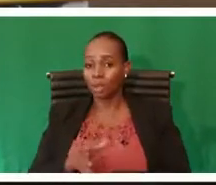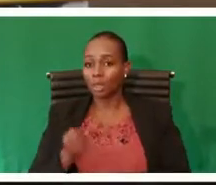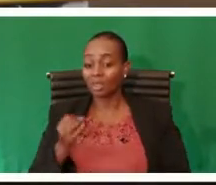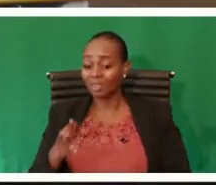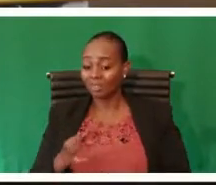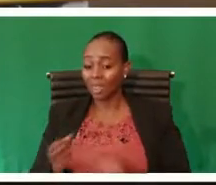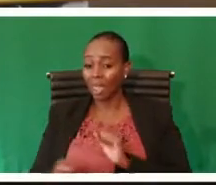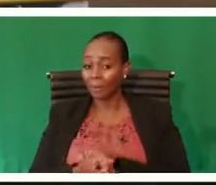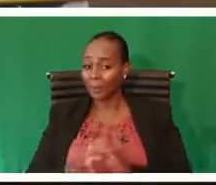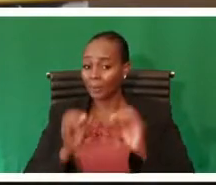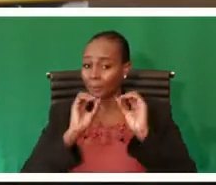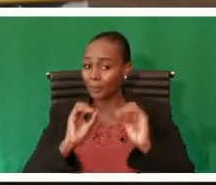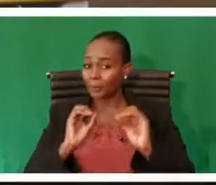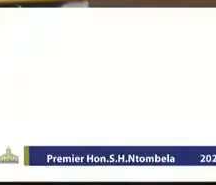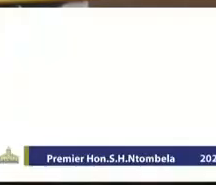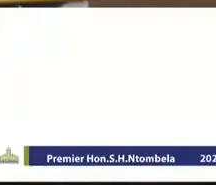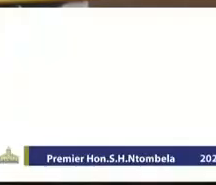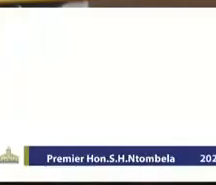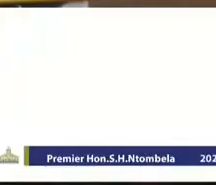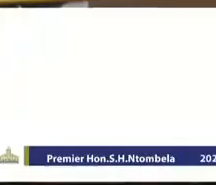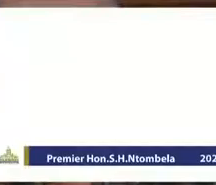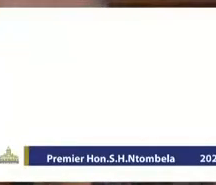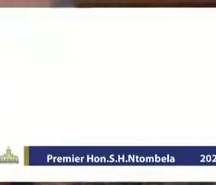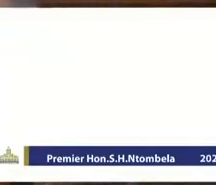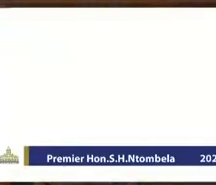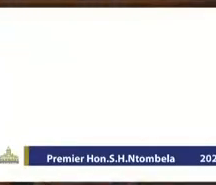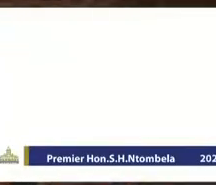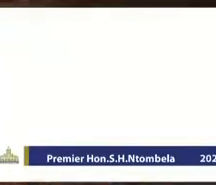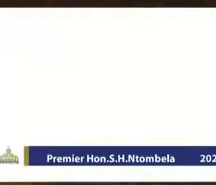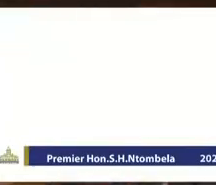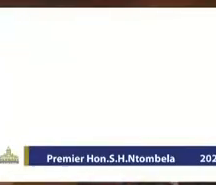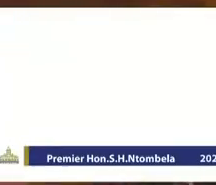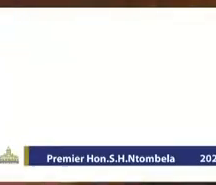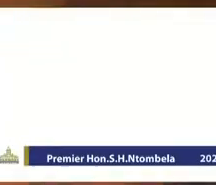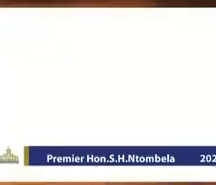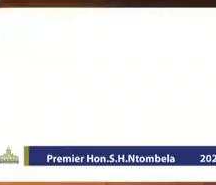it's unfortunate we'll have to go. Thank you.